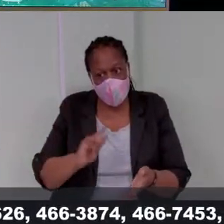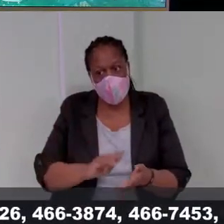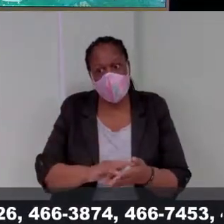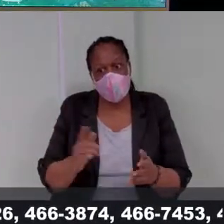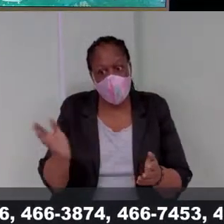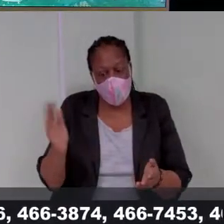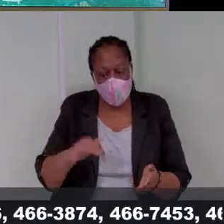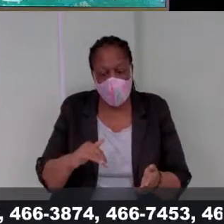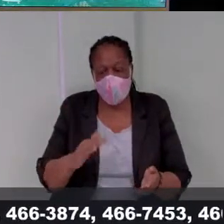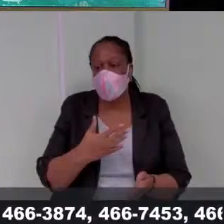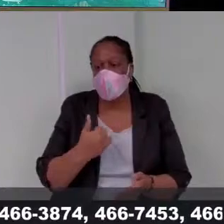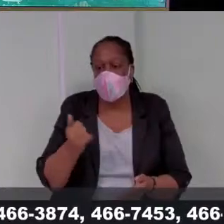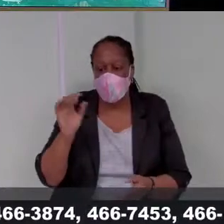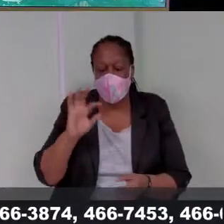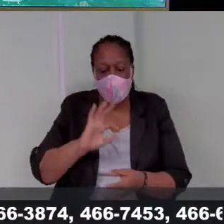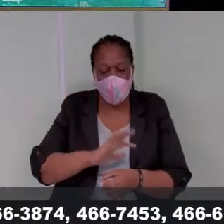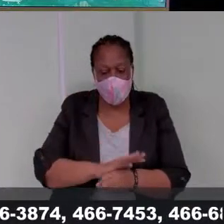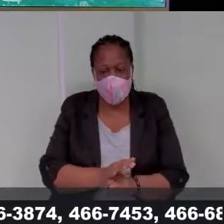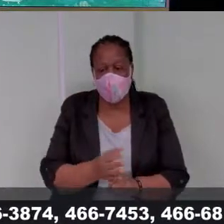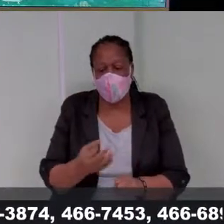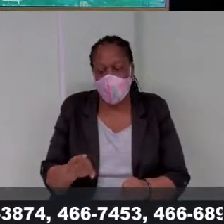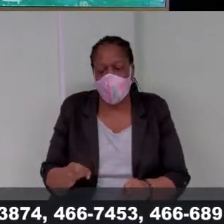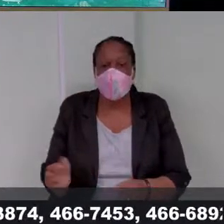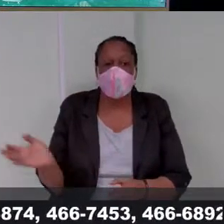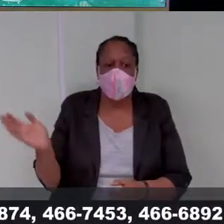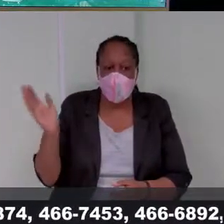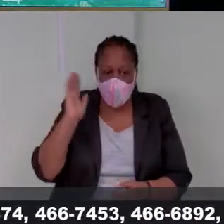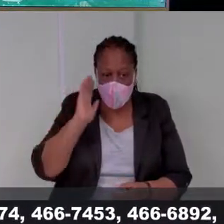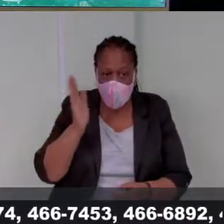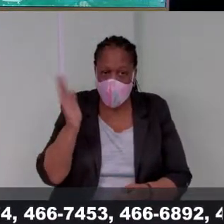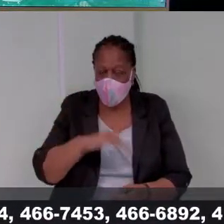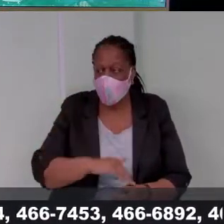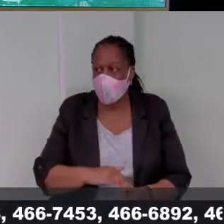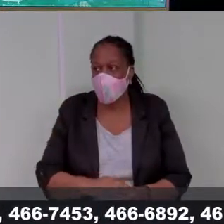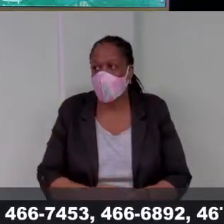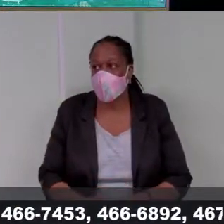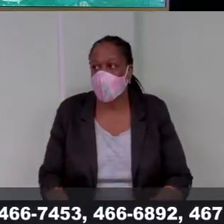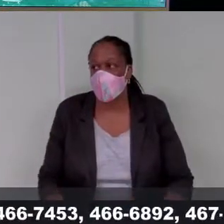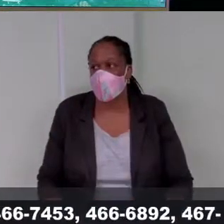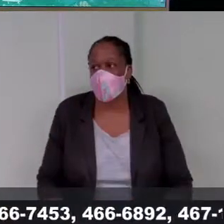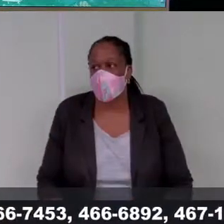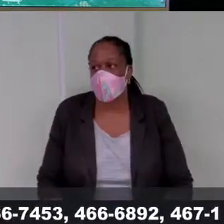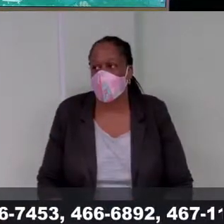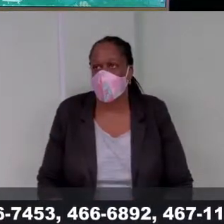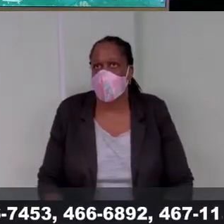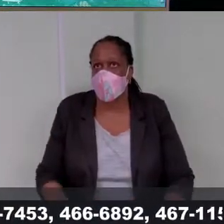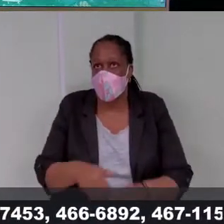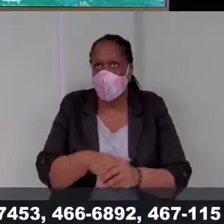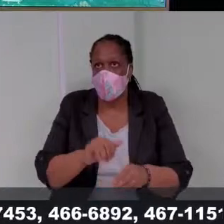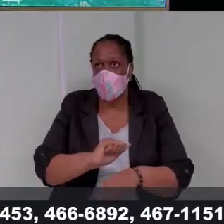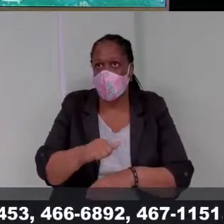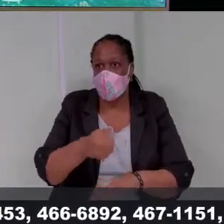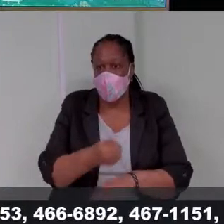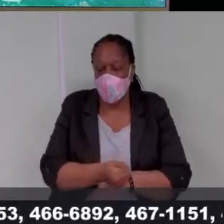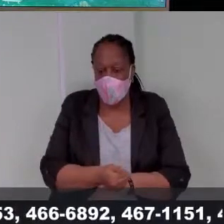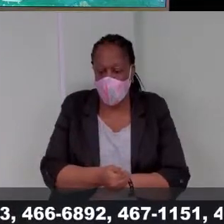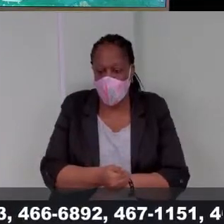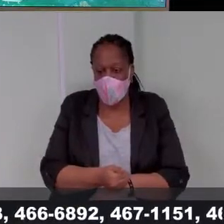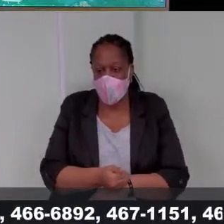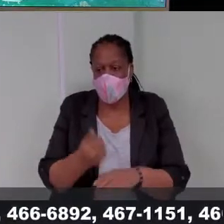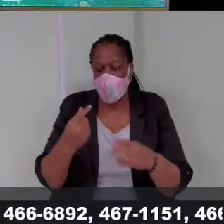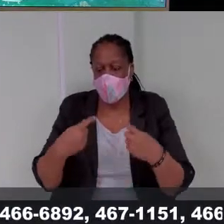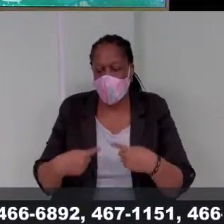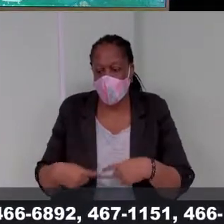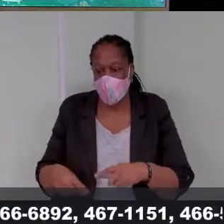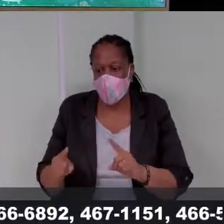come. Let me give you a classic example. In Antigua on the 6th of November, a 58-year-old male would